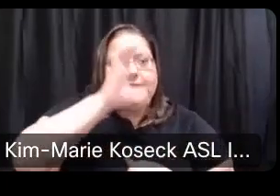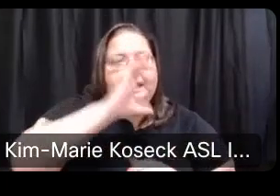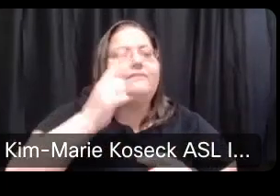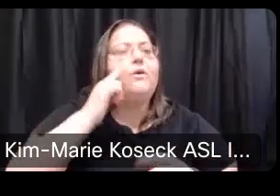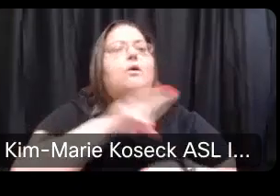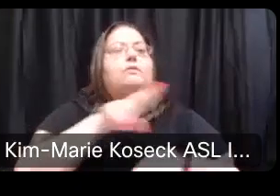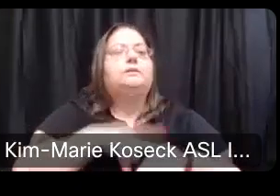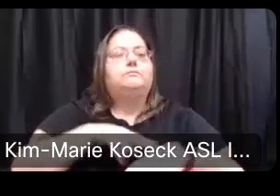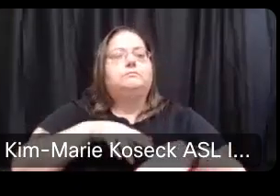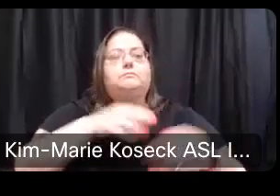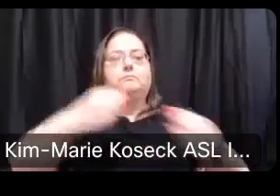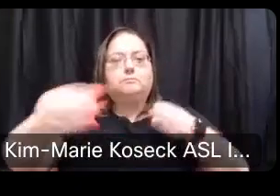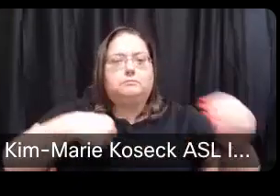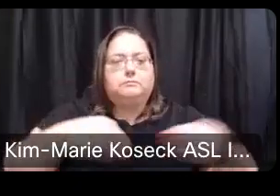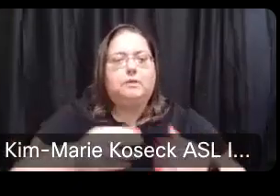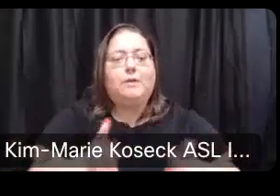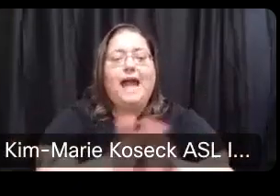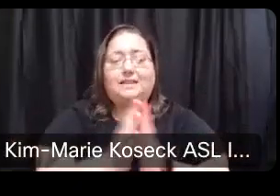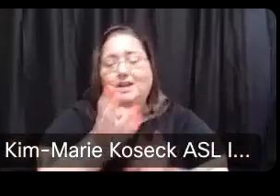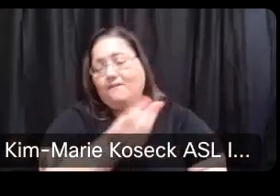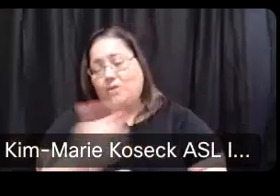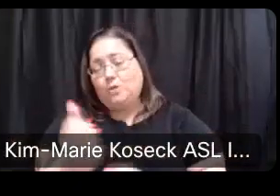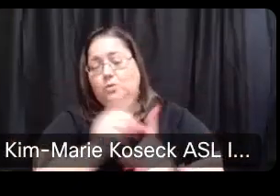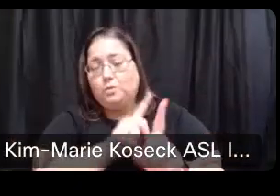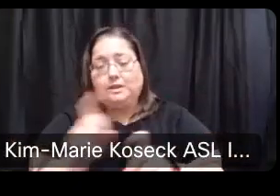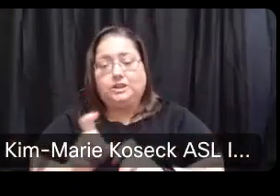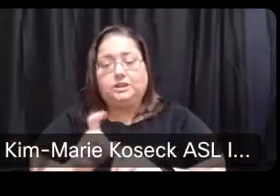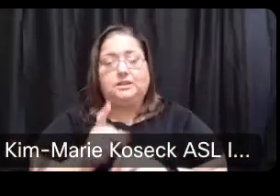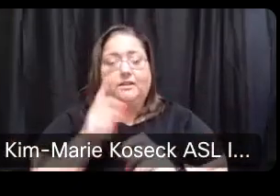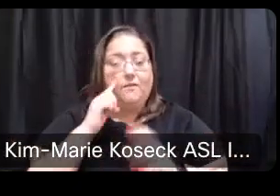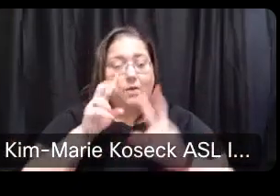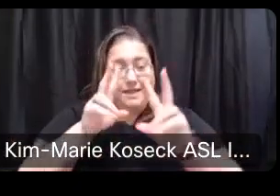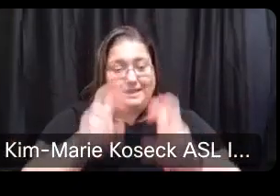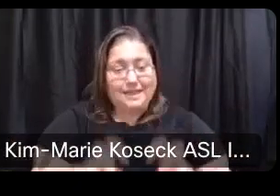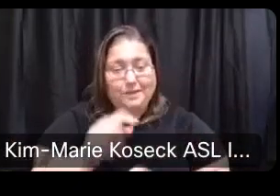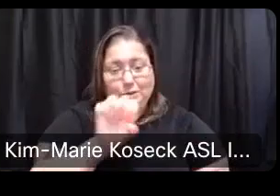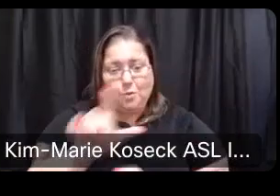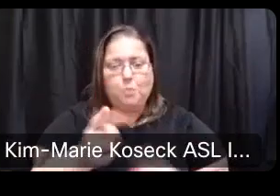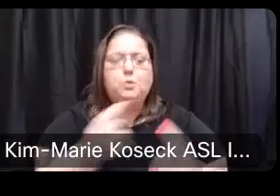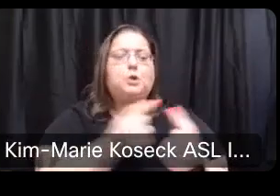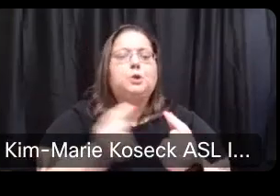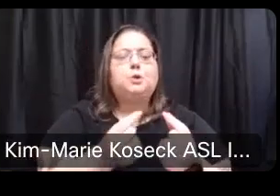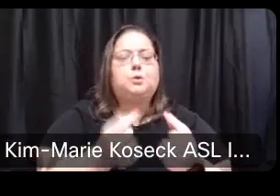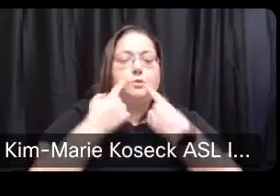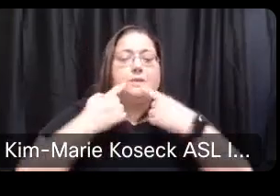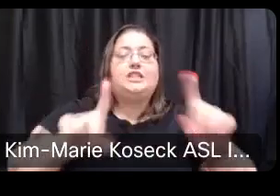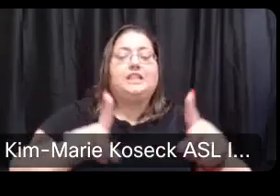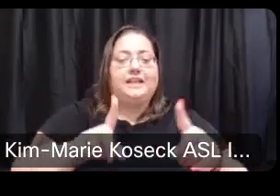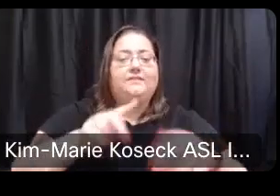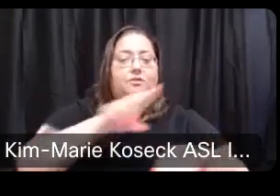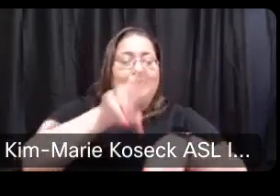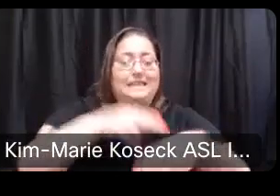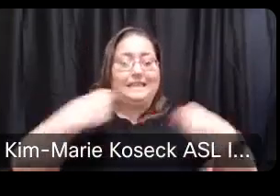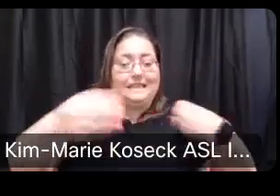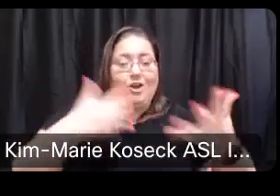efforts. And we asked a number of questions in this assessment tool. What are you doing to achieve resiliency already? What are